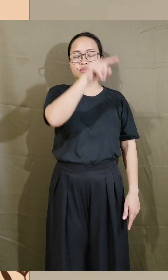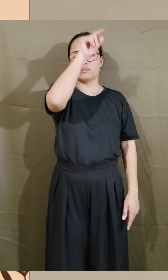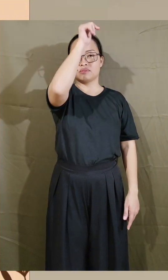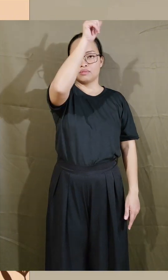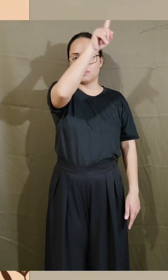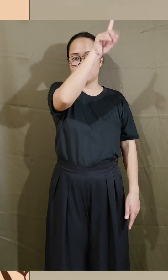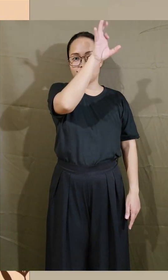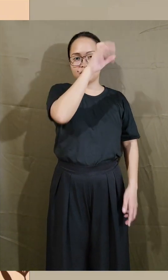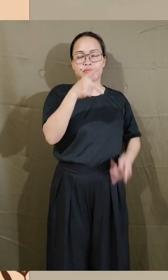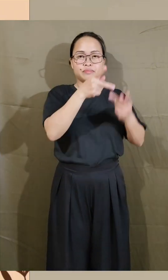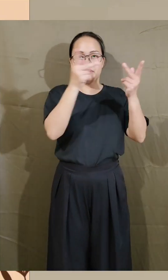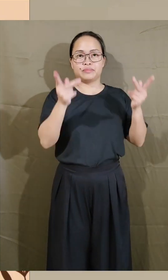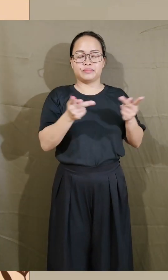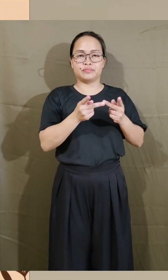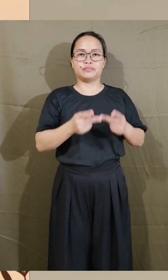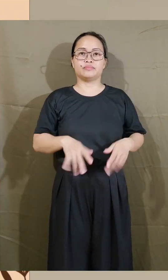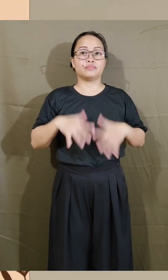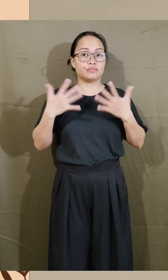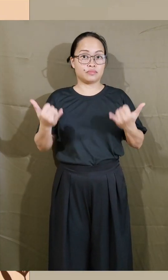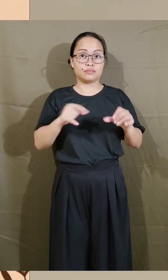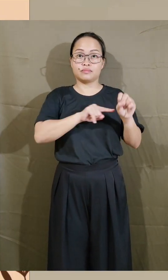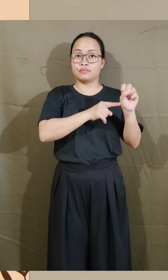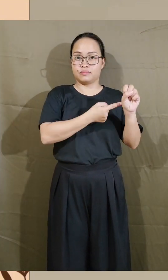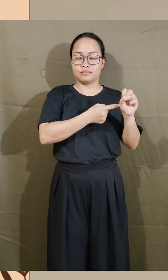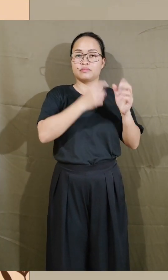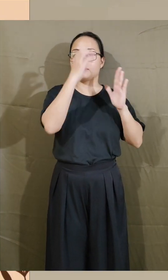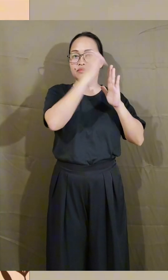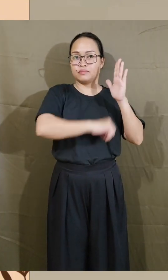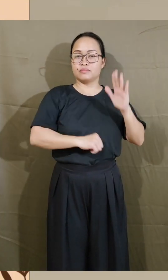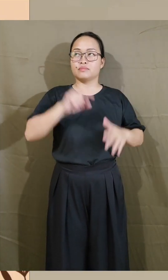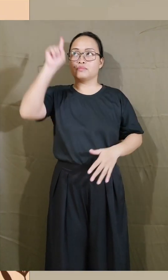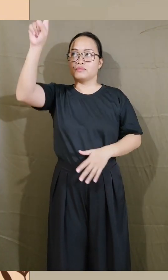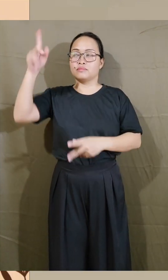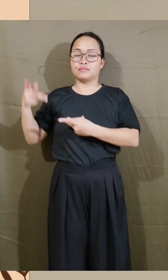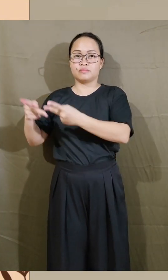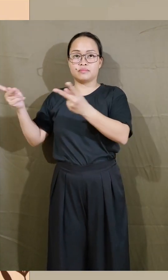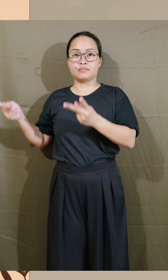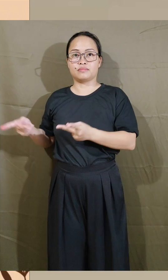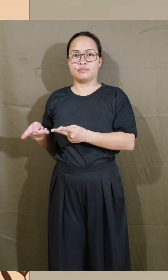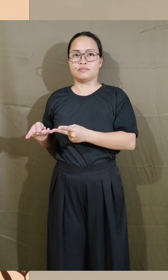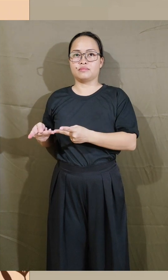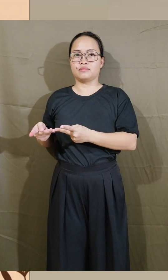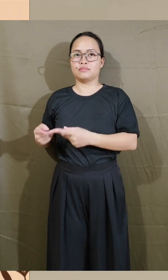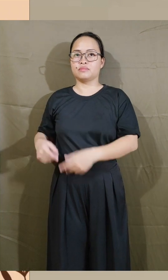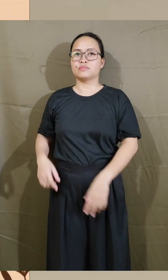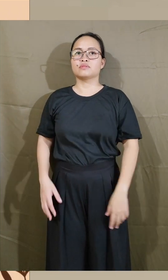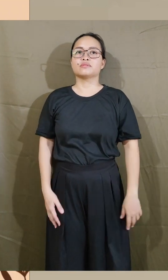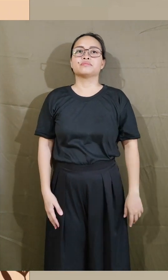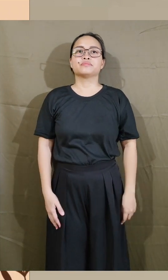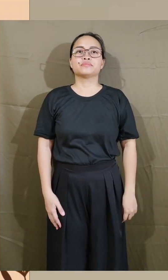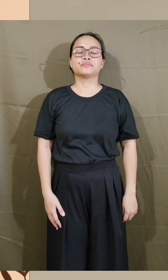in ones place. 3 minus 2. Let's take away 2 from 3.